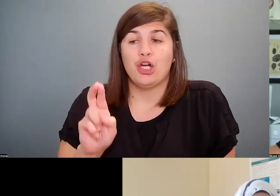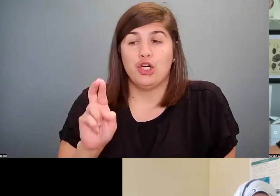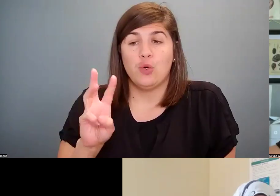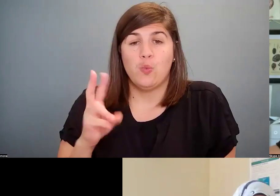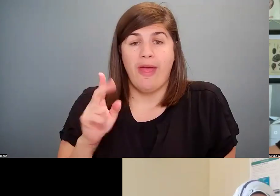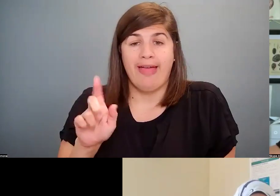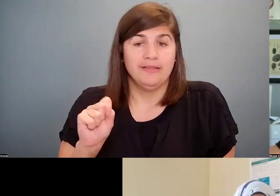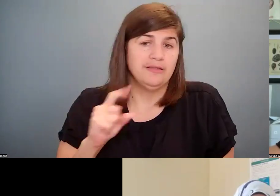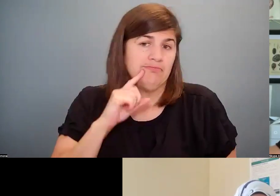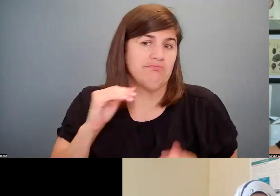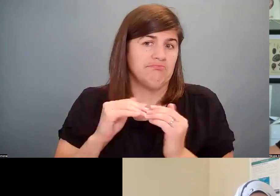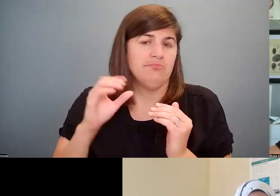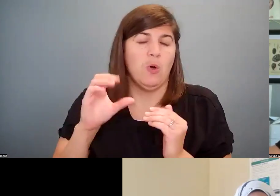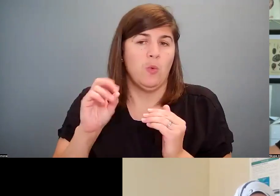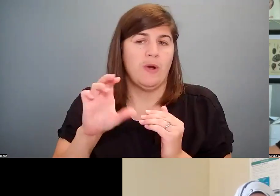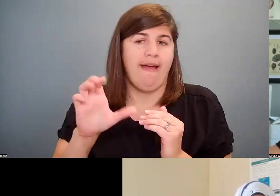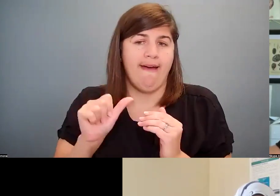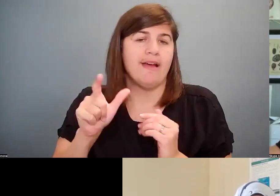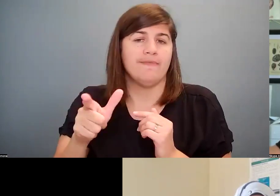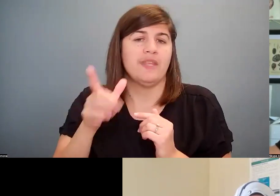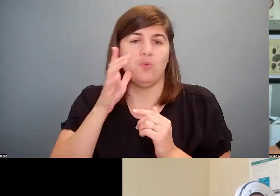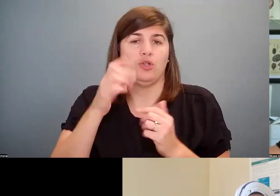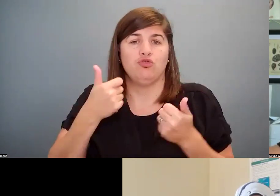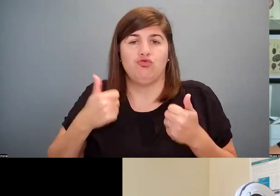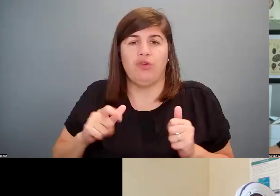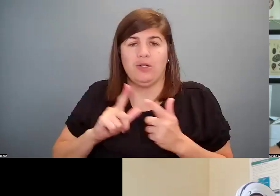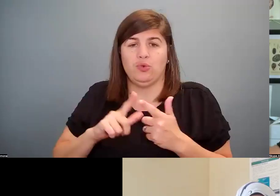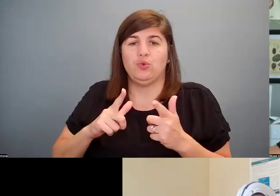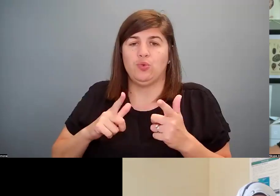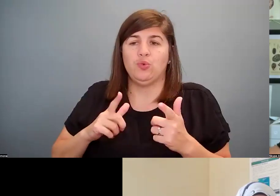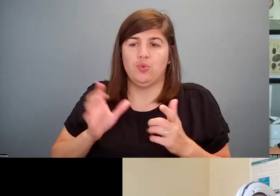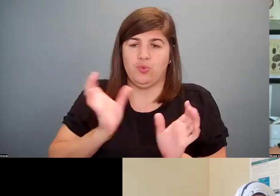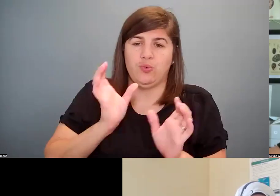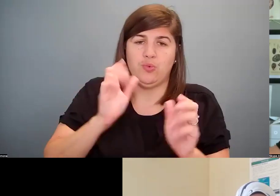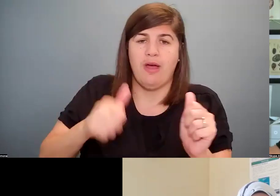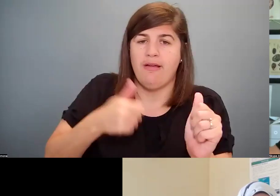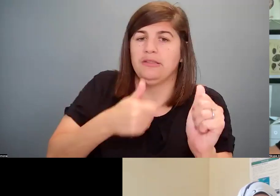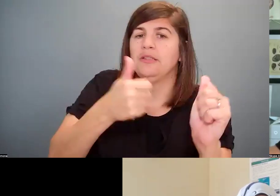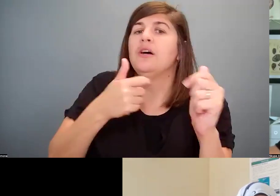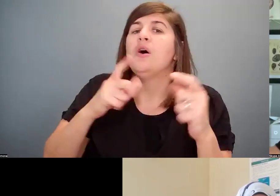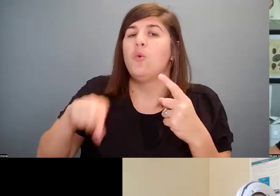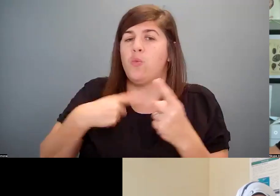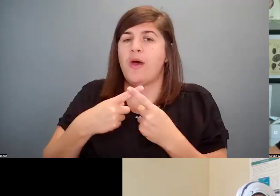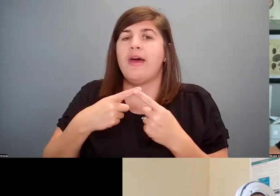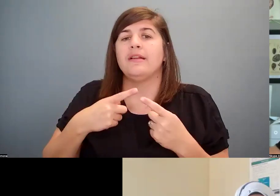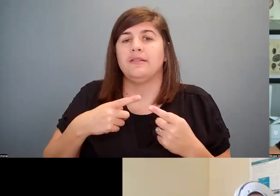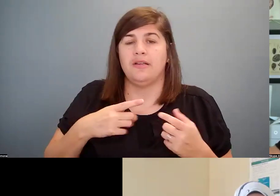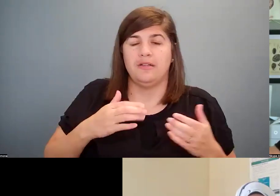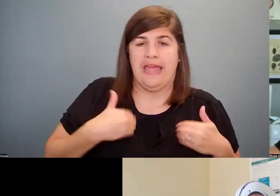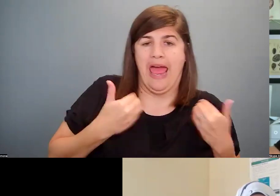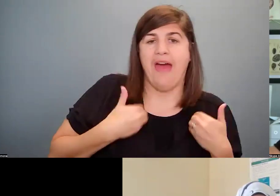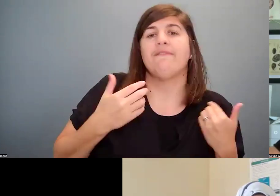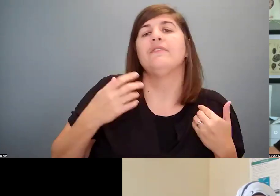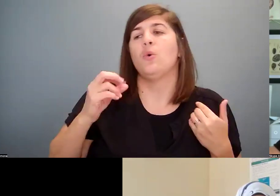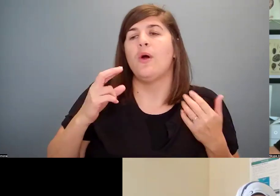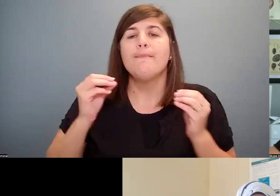to predate a humpback whale when they are alive. And they typically are going after humpback whales when they are calves or juveniles, so when they're a